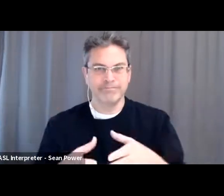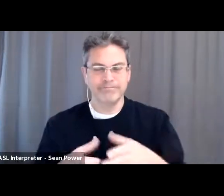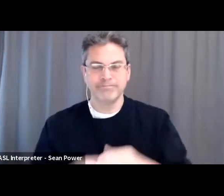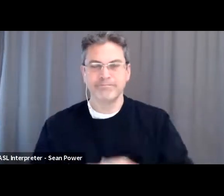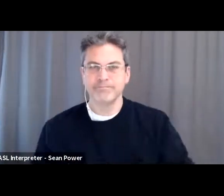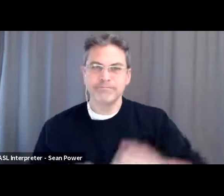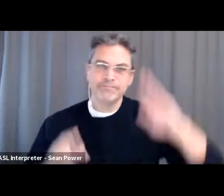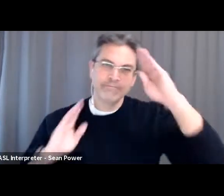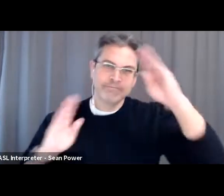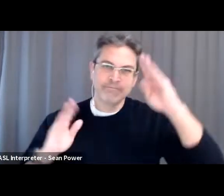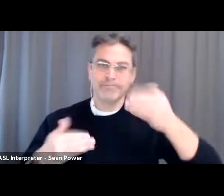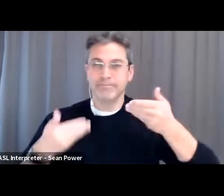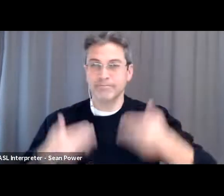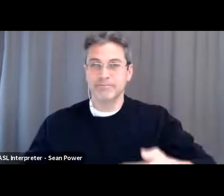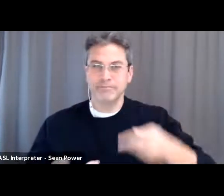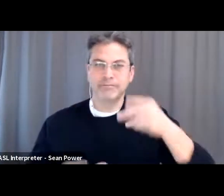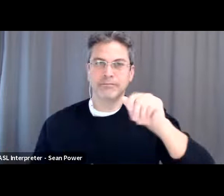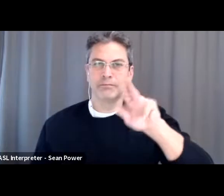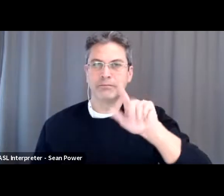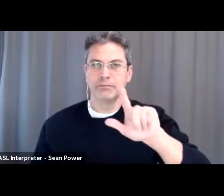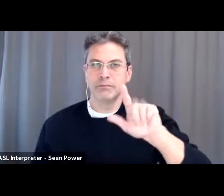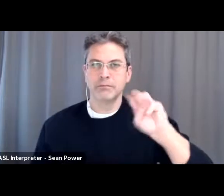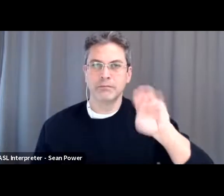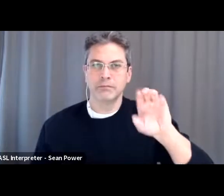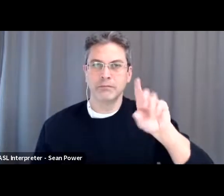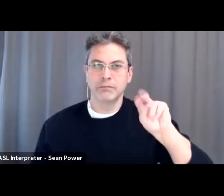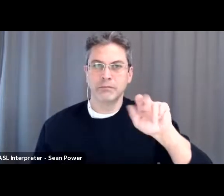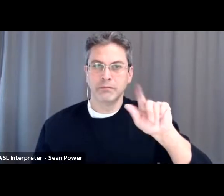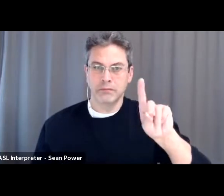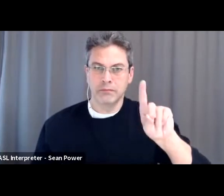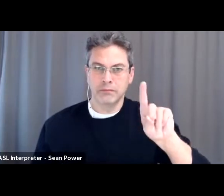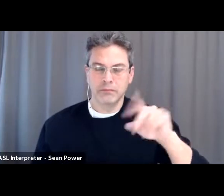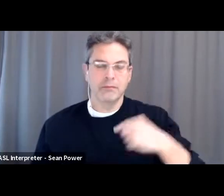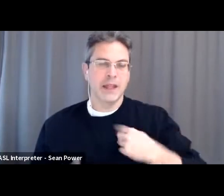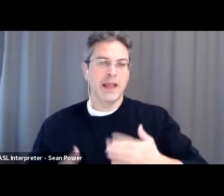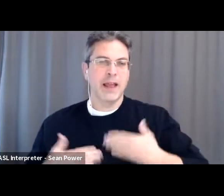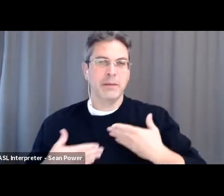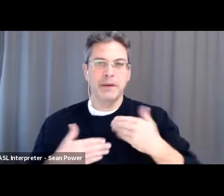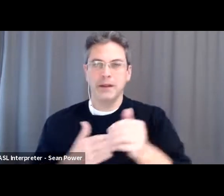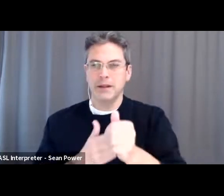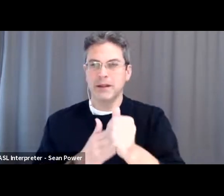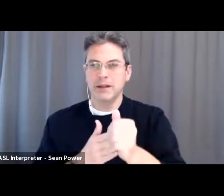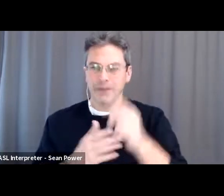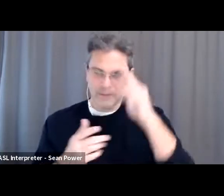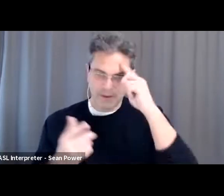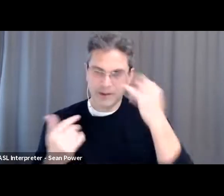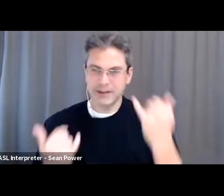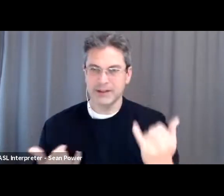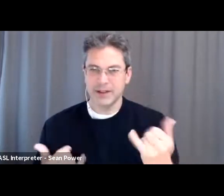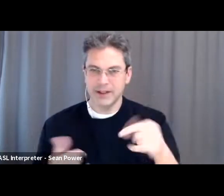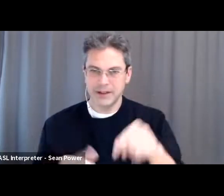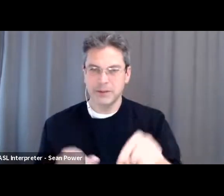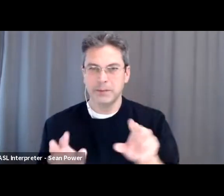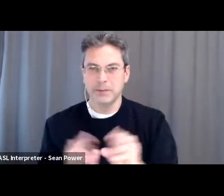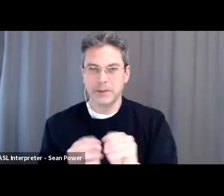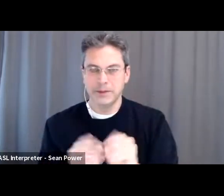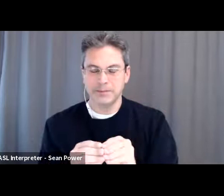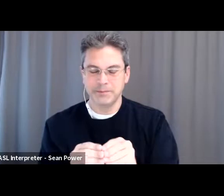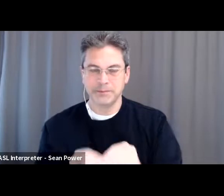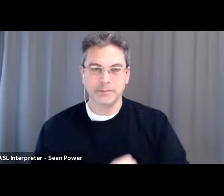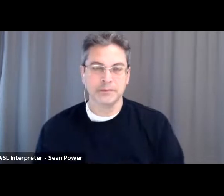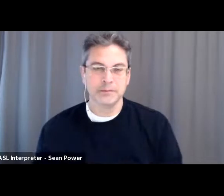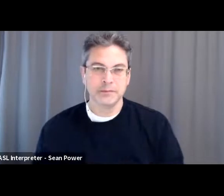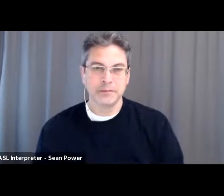McDonald, and I have the pleasure of serving as today's host. Please note that